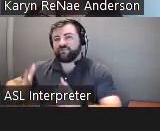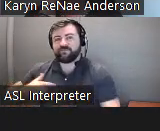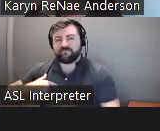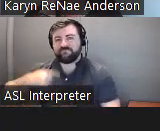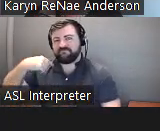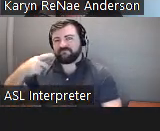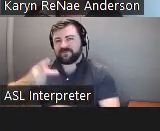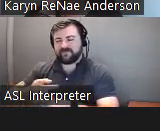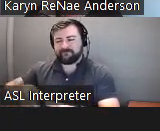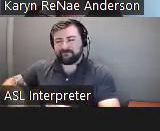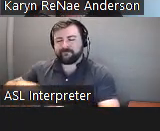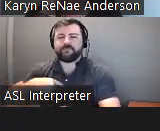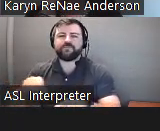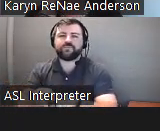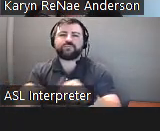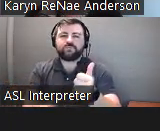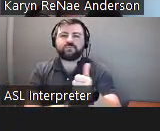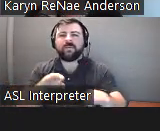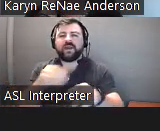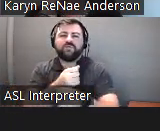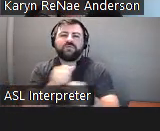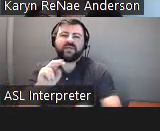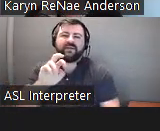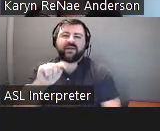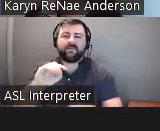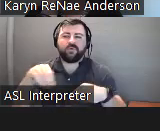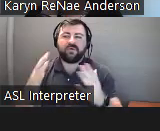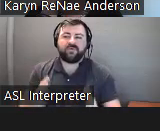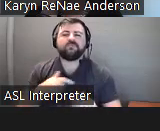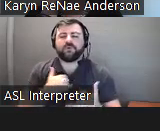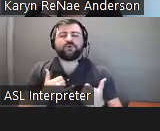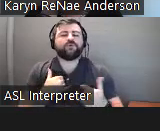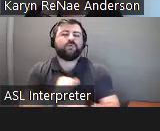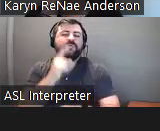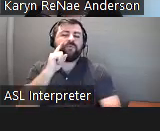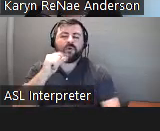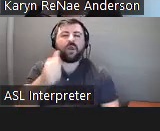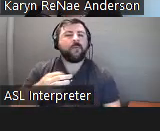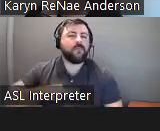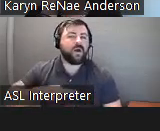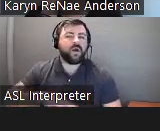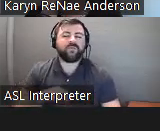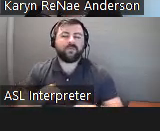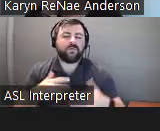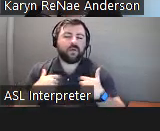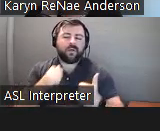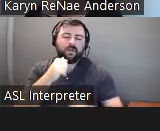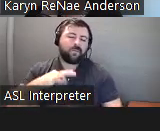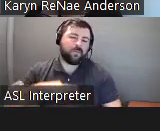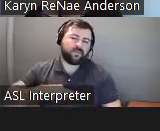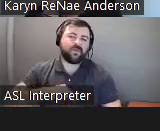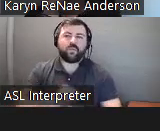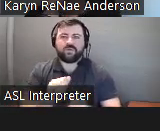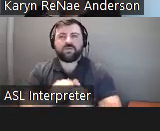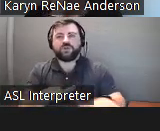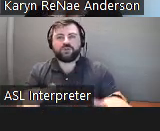I'm also fall under the behavioral safety net provider. I currently work for a nonprofit, behavioral health nonprofit that works with children, youth,